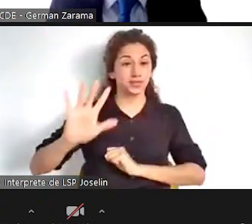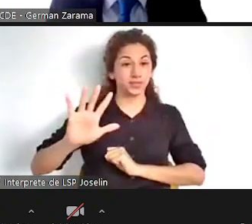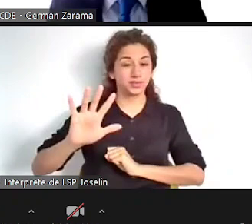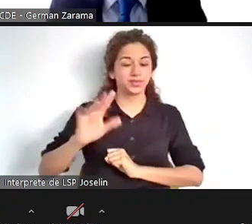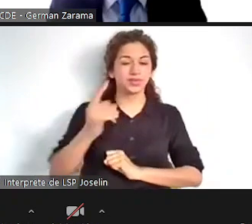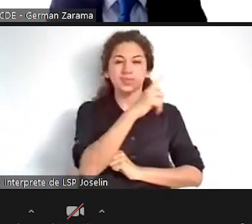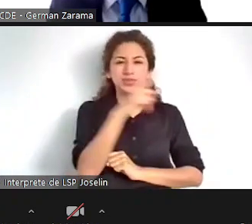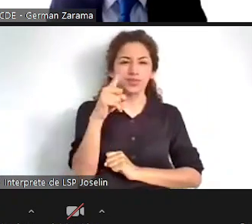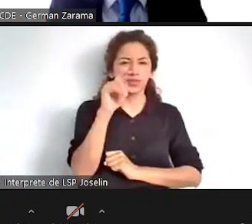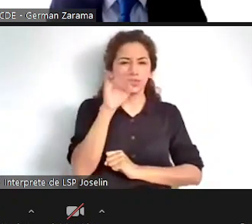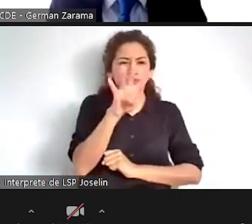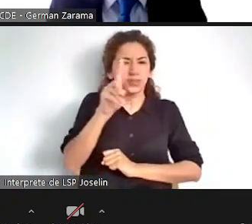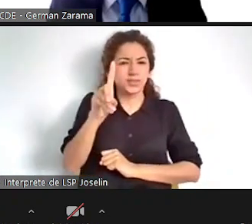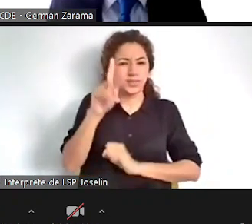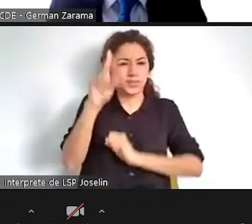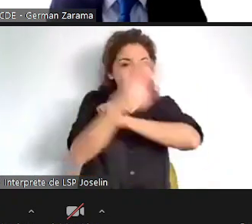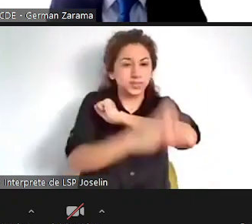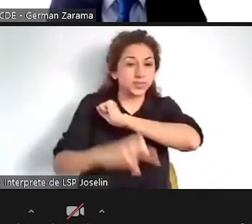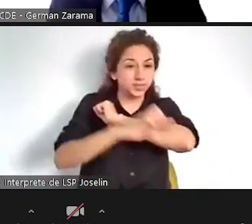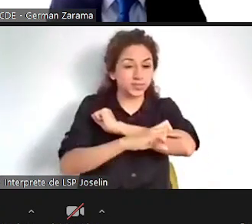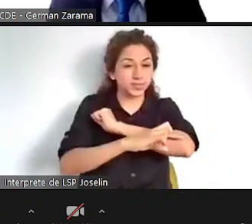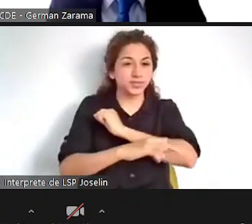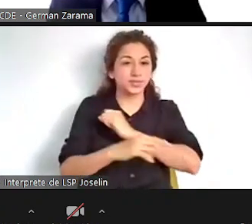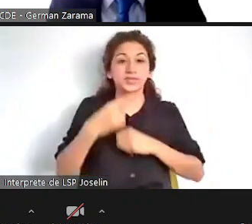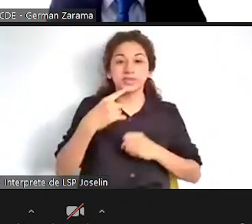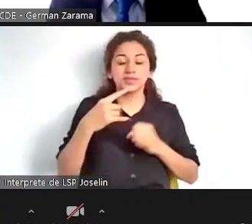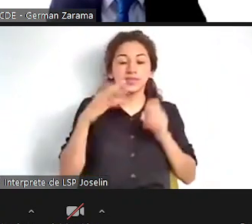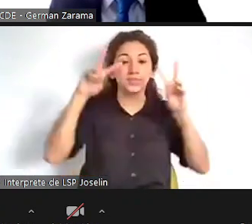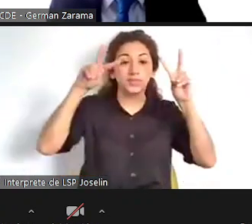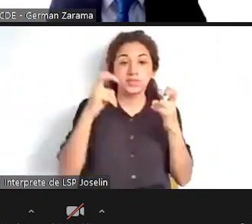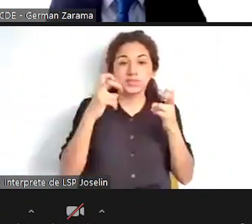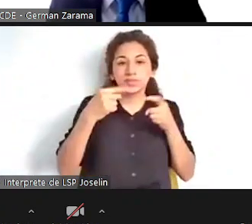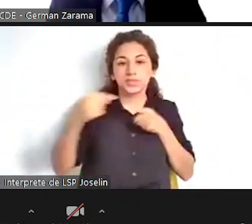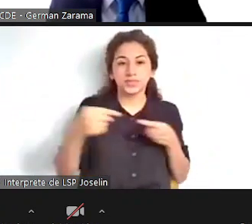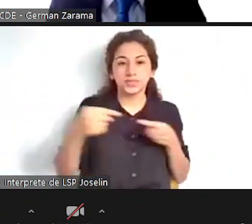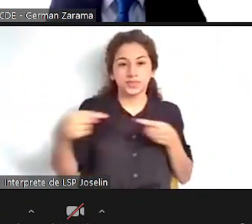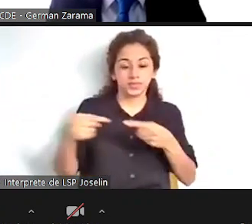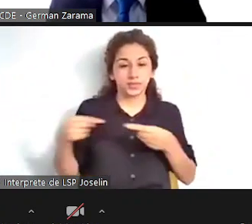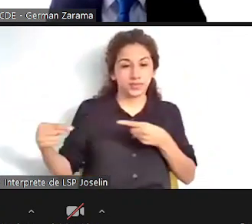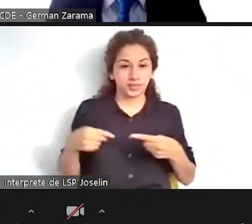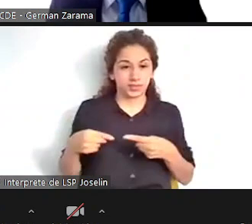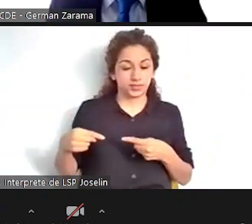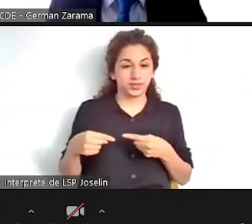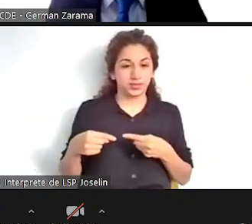place of 141 countries in the world in the major indicator